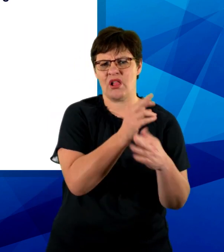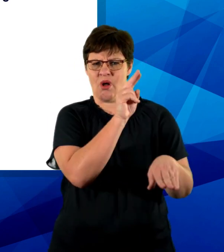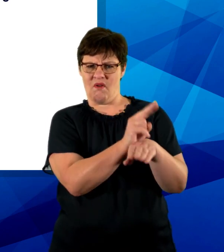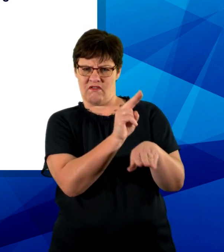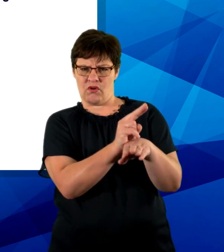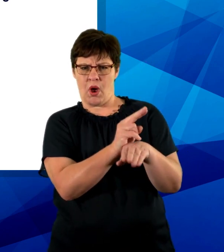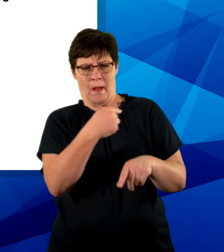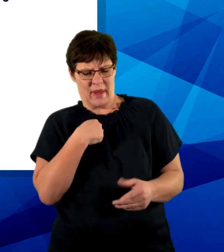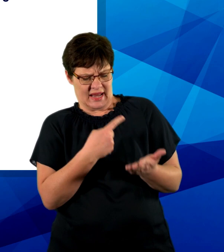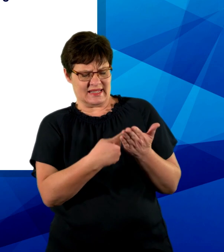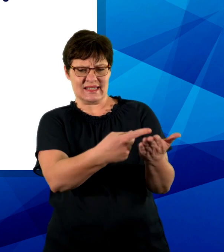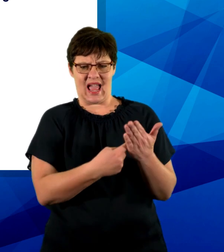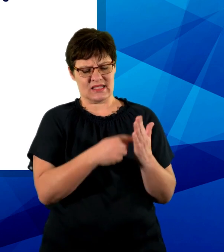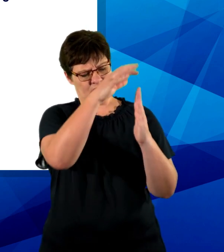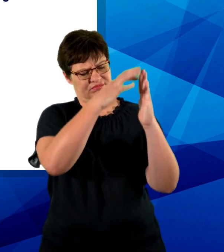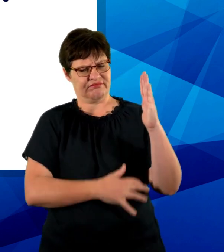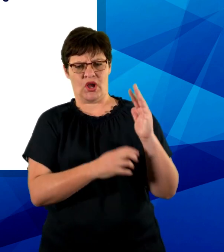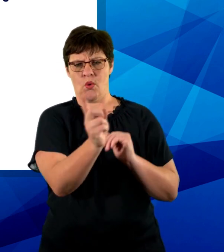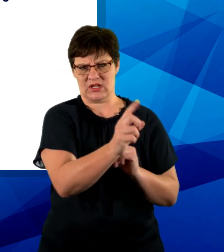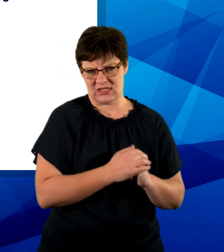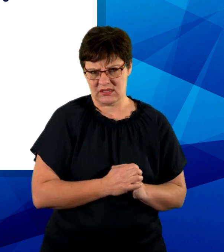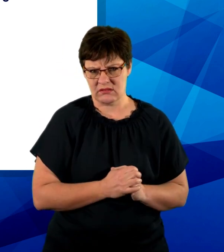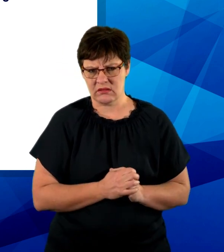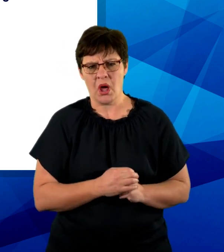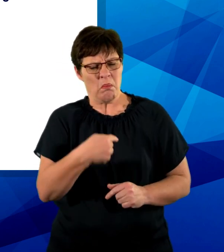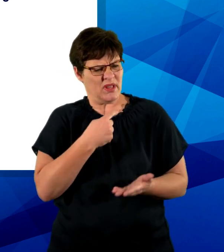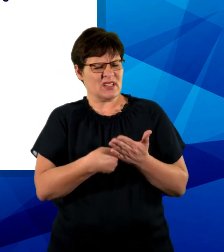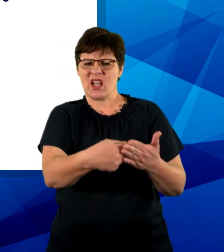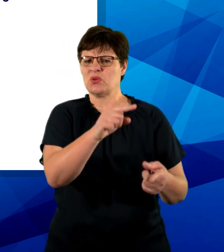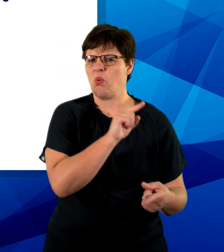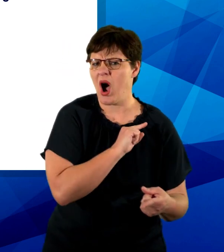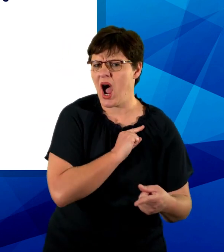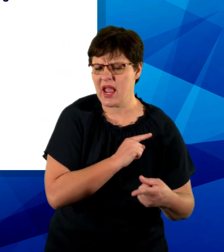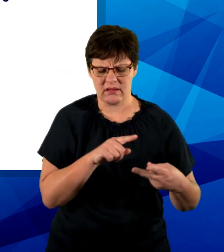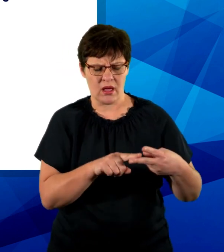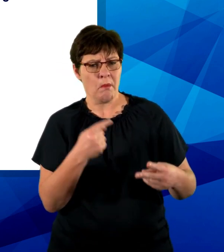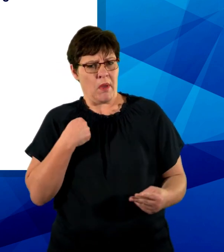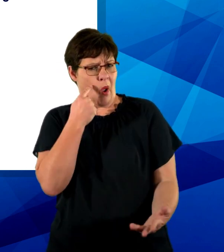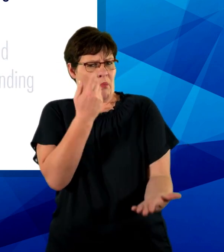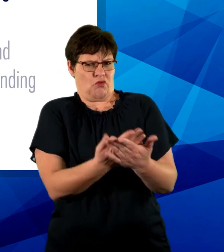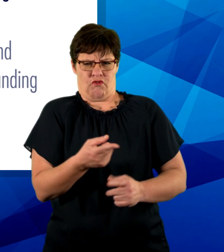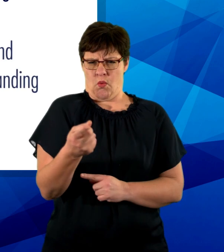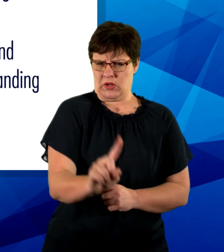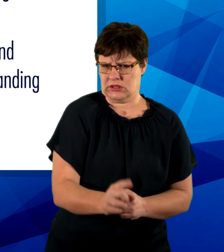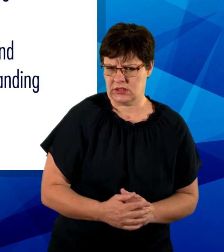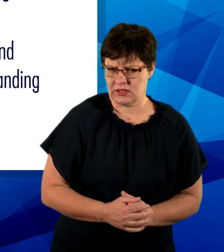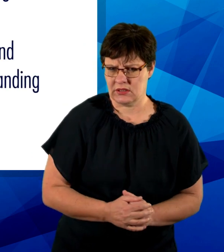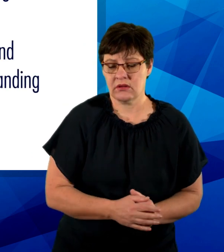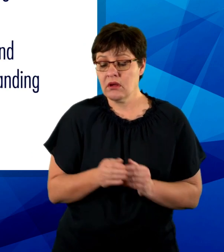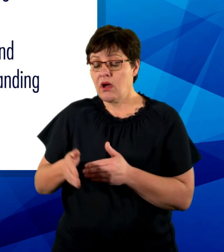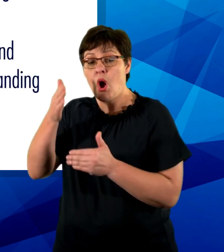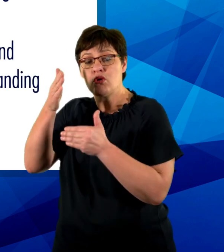what will be discussed in the assignment, why you will be discussing it, and what you want to prove. The conclusion